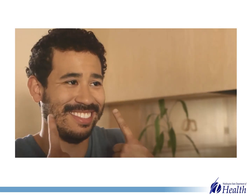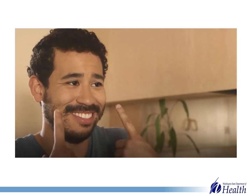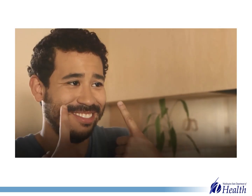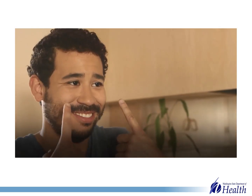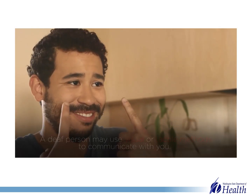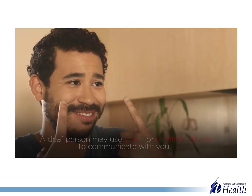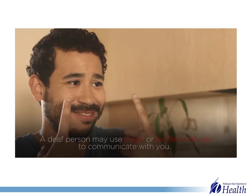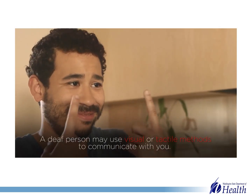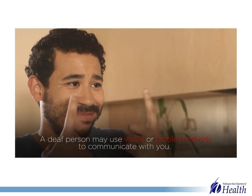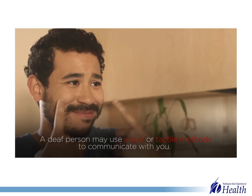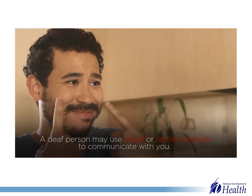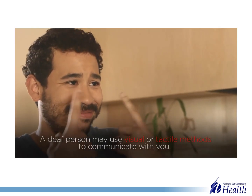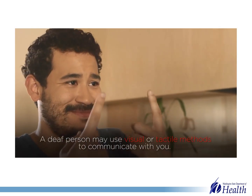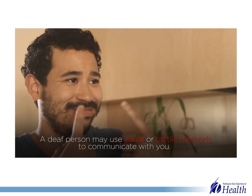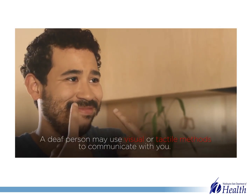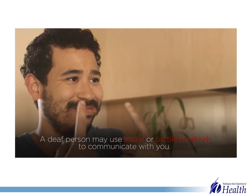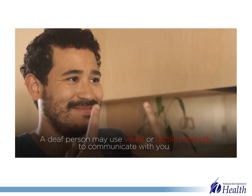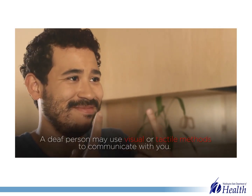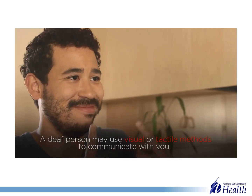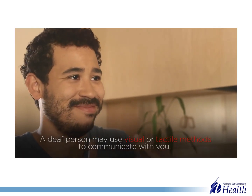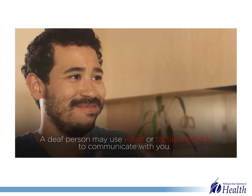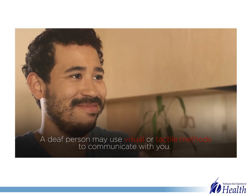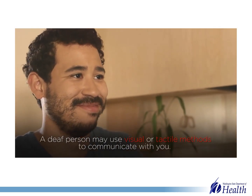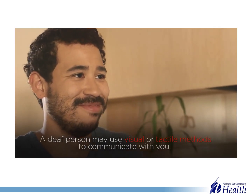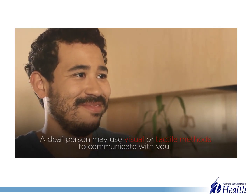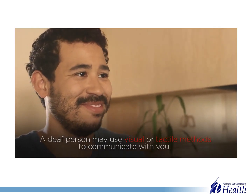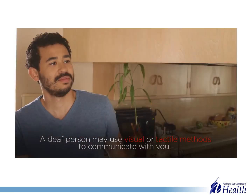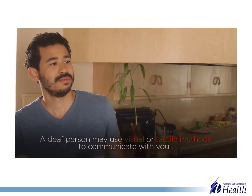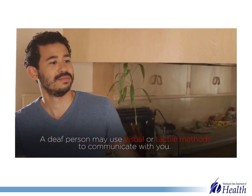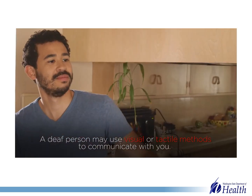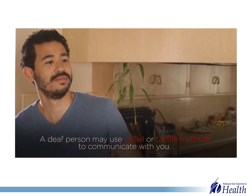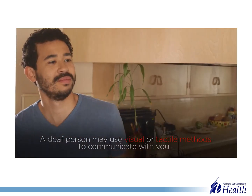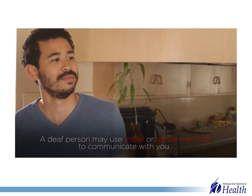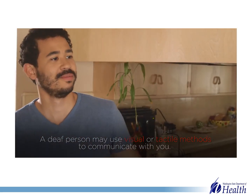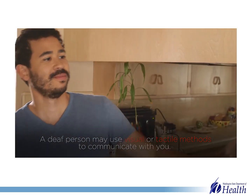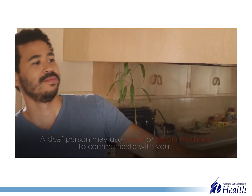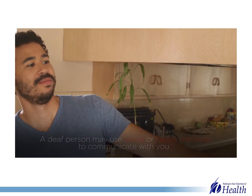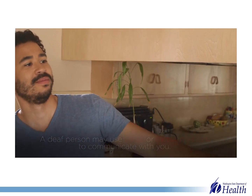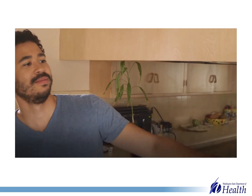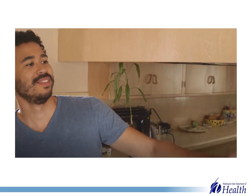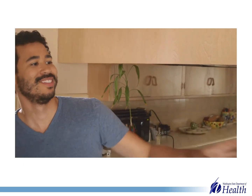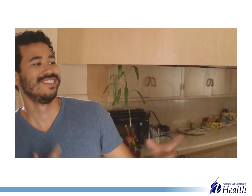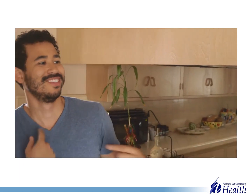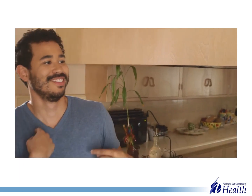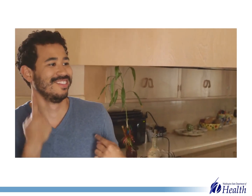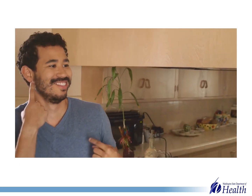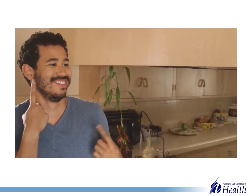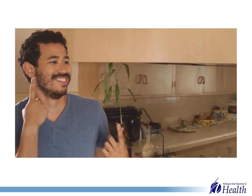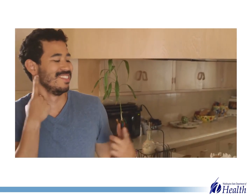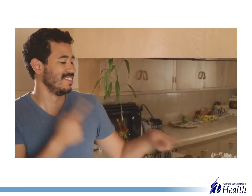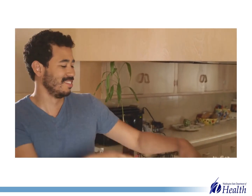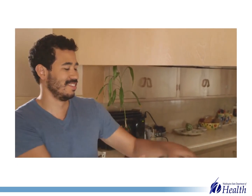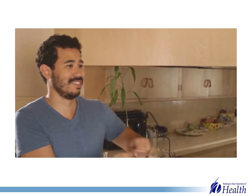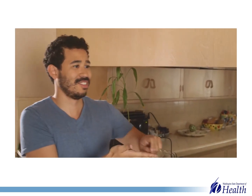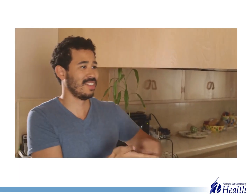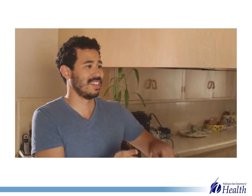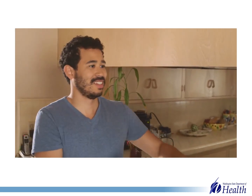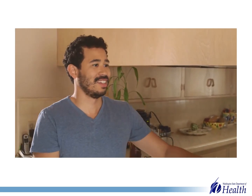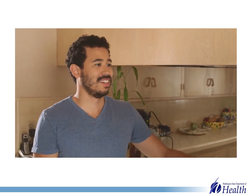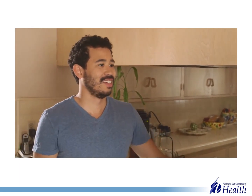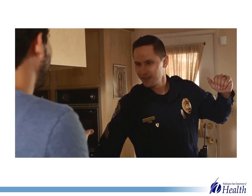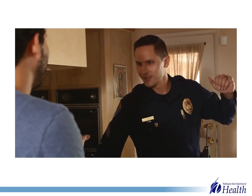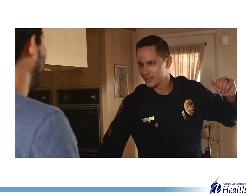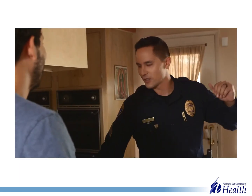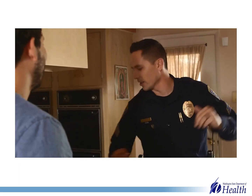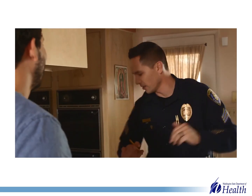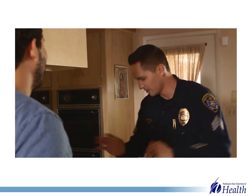might use. Primarily, it'll be a visual method or perhaps a tactile method. Visually, they'll try to communicate through facial expressions